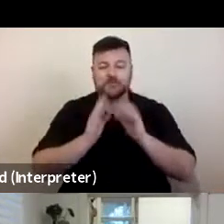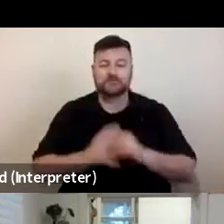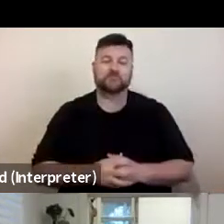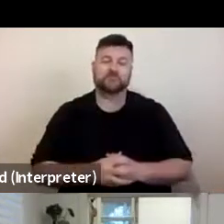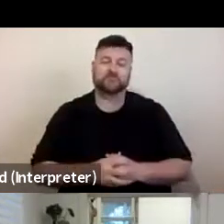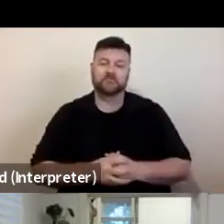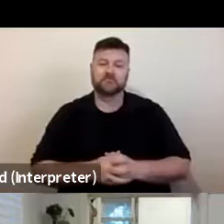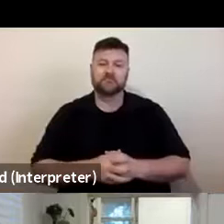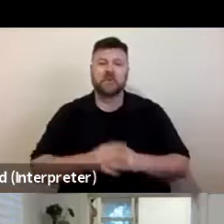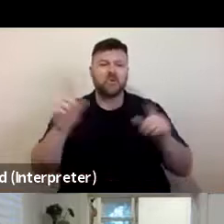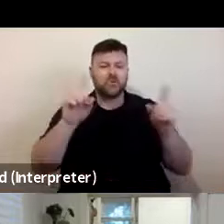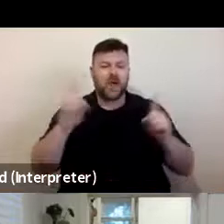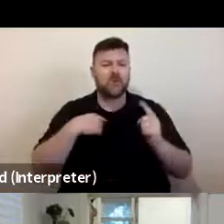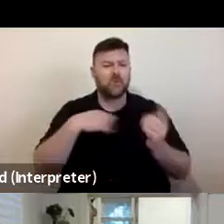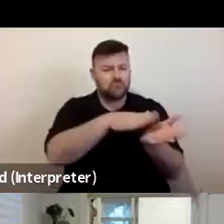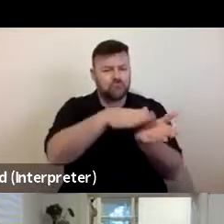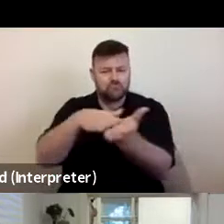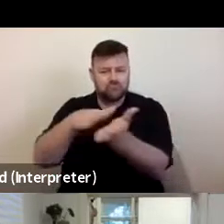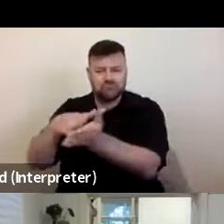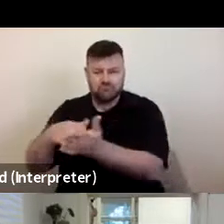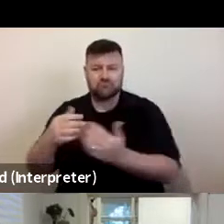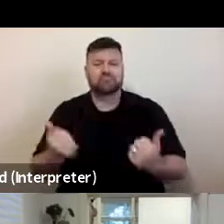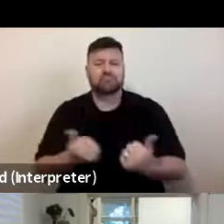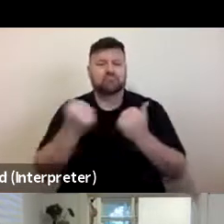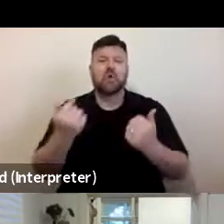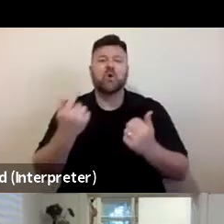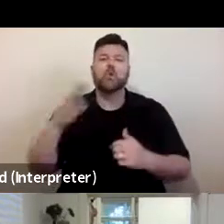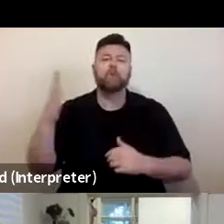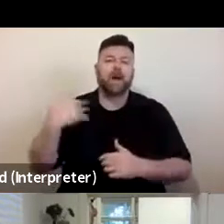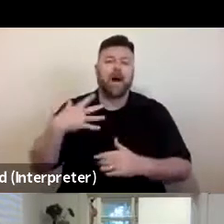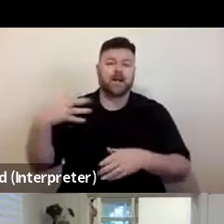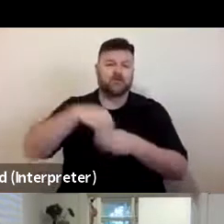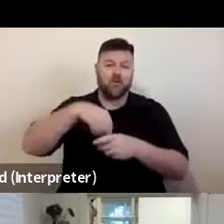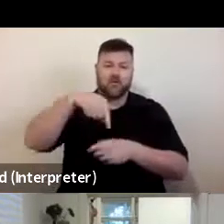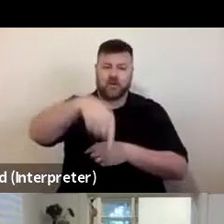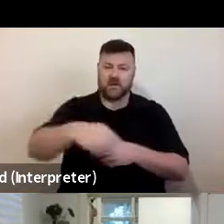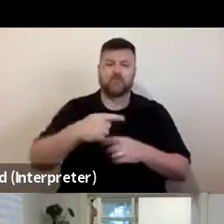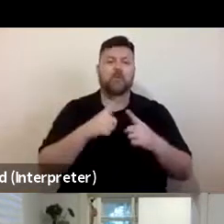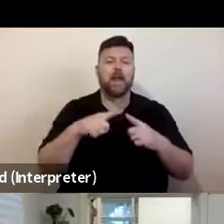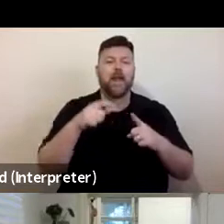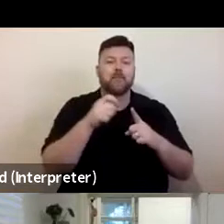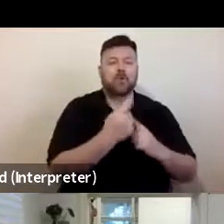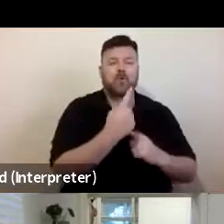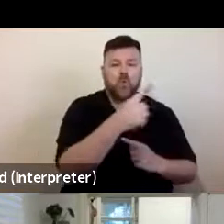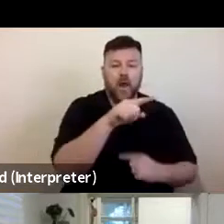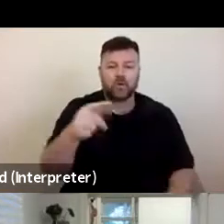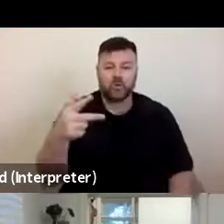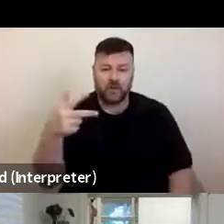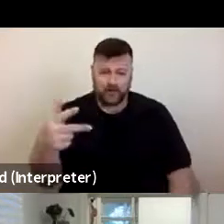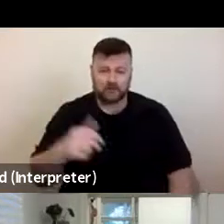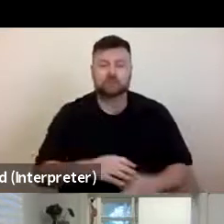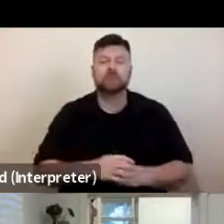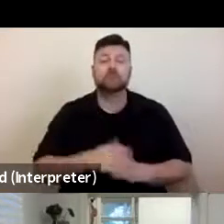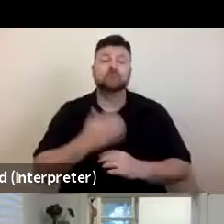of the previous panelists from episodes 1 to 8. But we'll be returning also with a series in August,